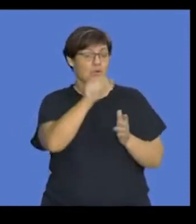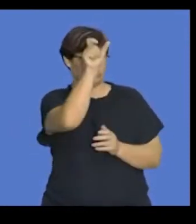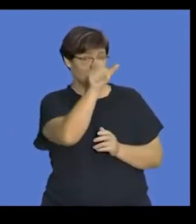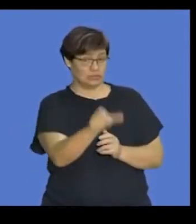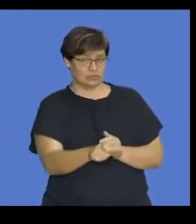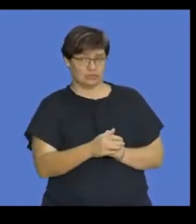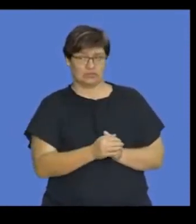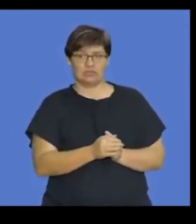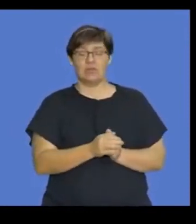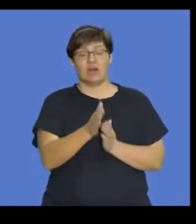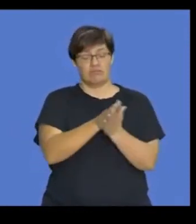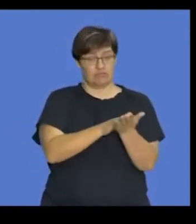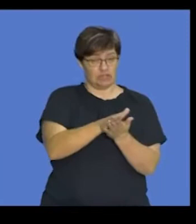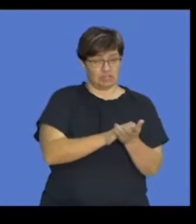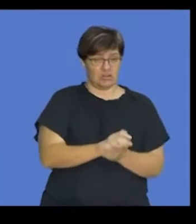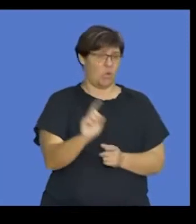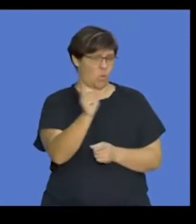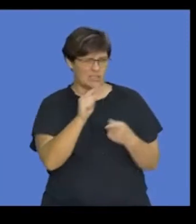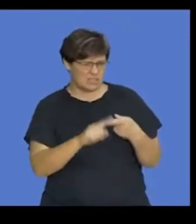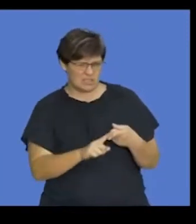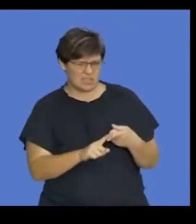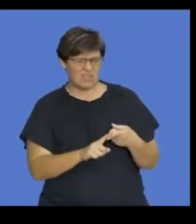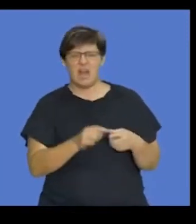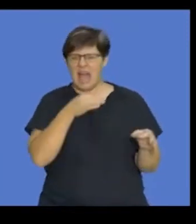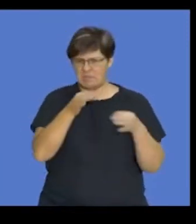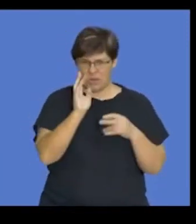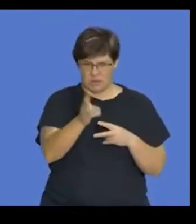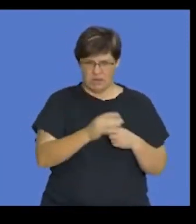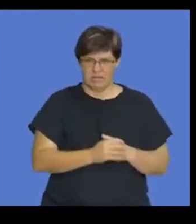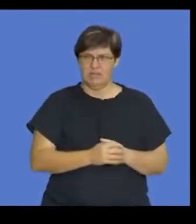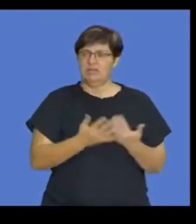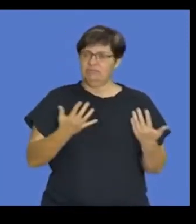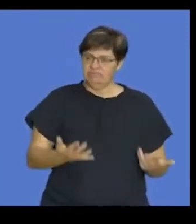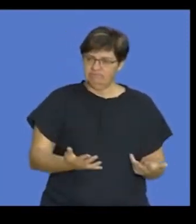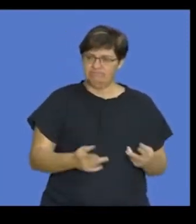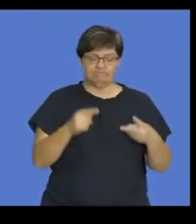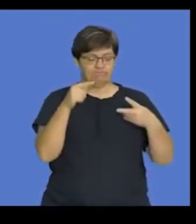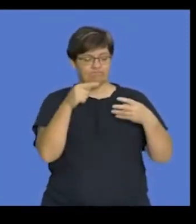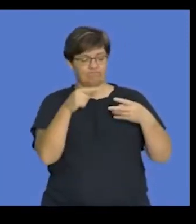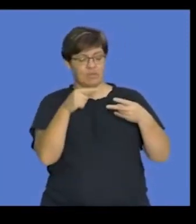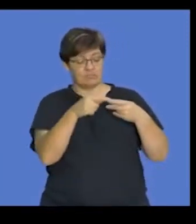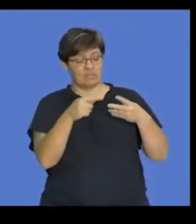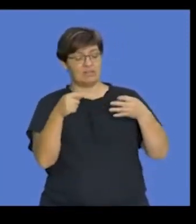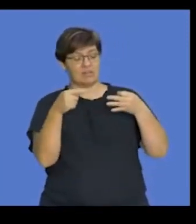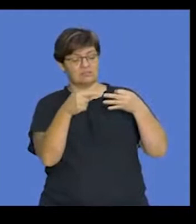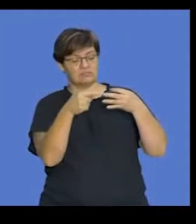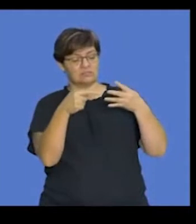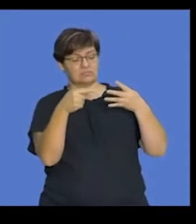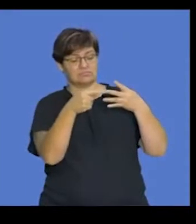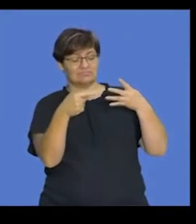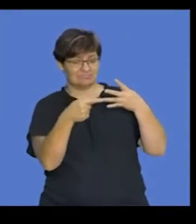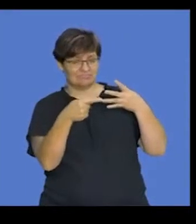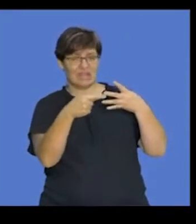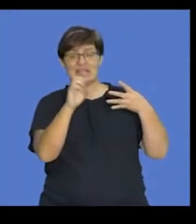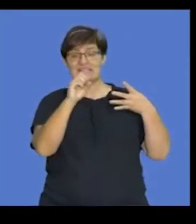today? Friction, what is it? We'll be able to explain it. But then there's two types of friction. We get static